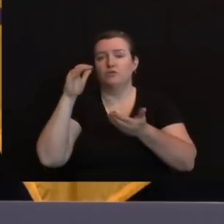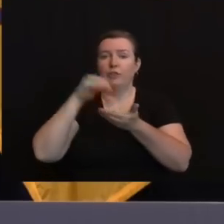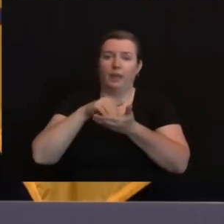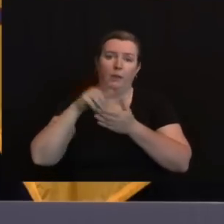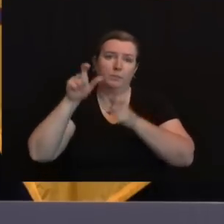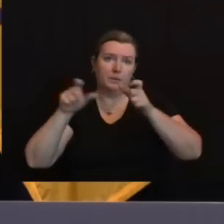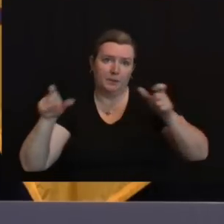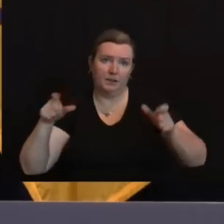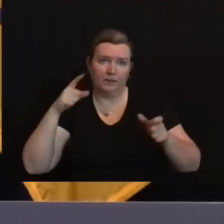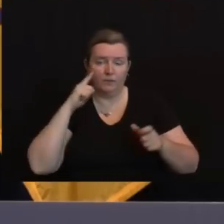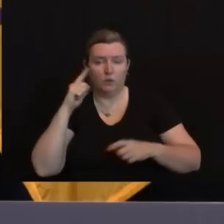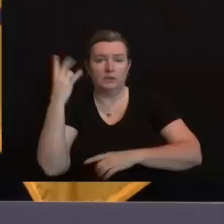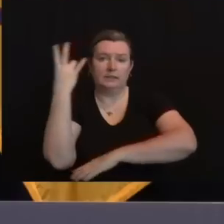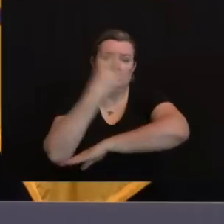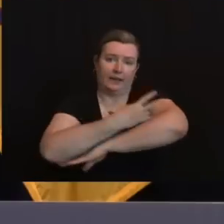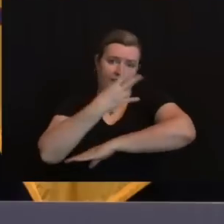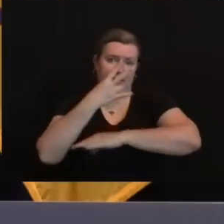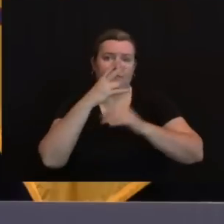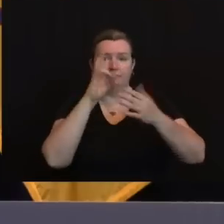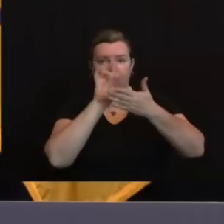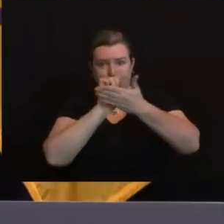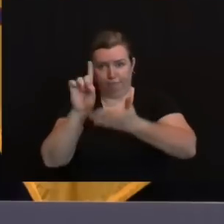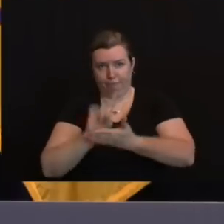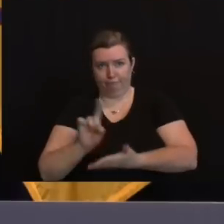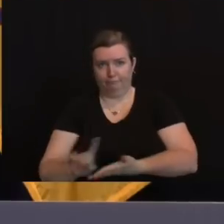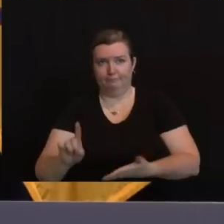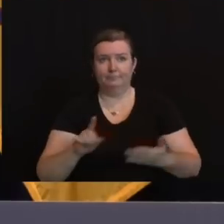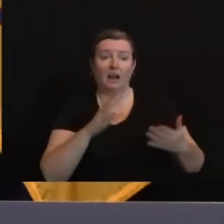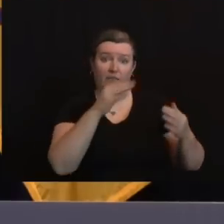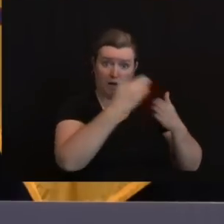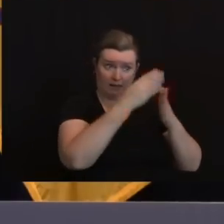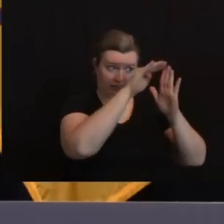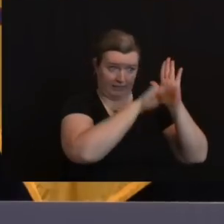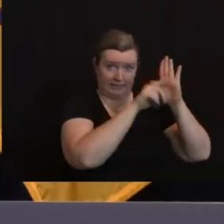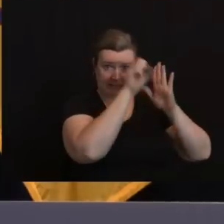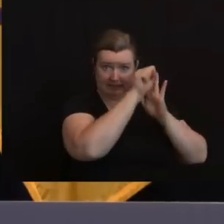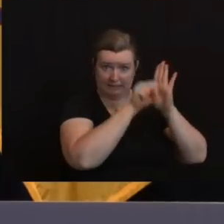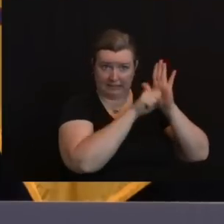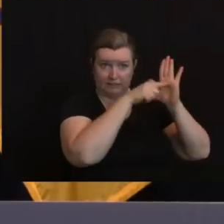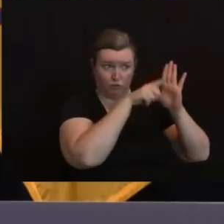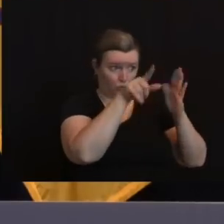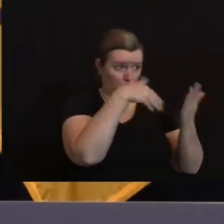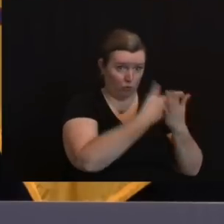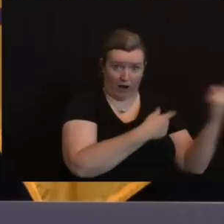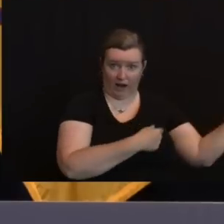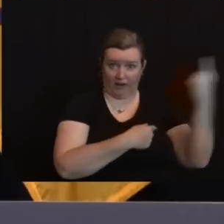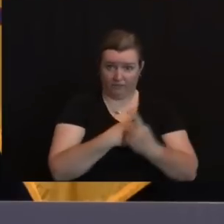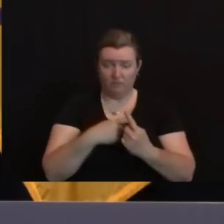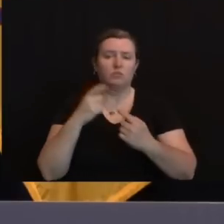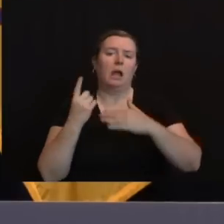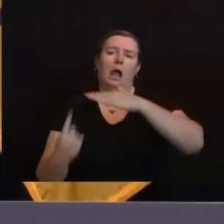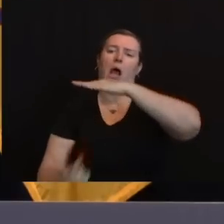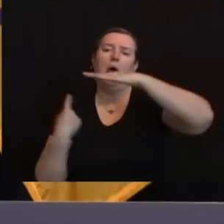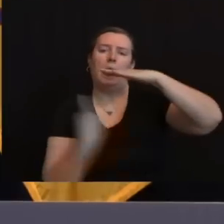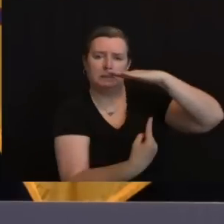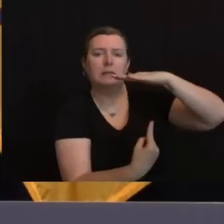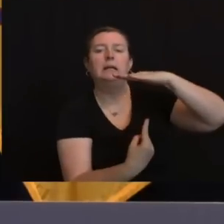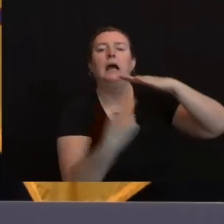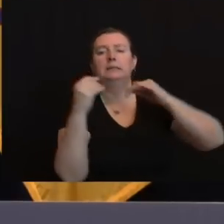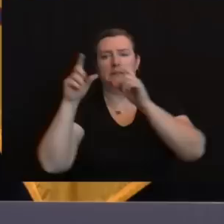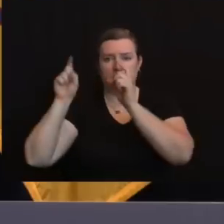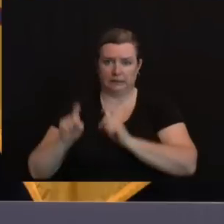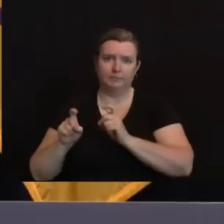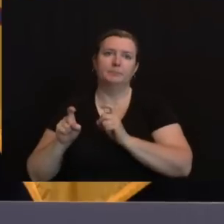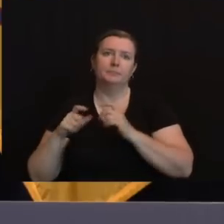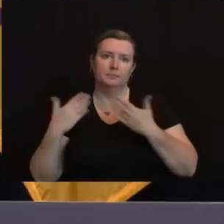average, you're on that list. We want you to self-quarantine and get tested. And it is a travel